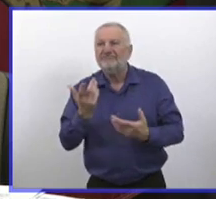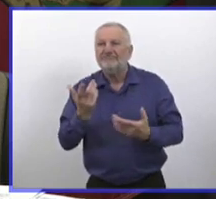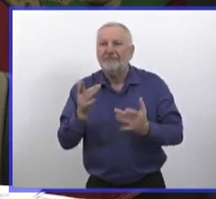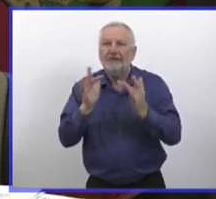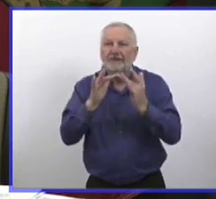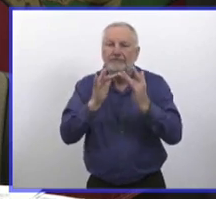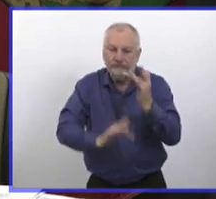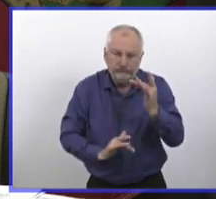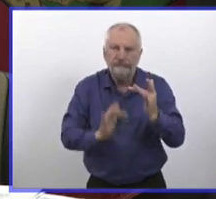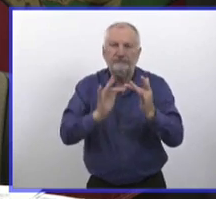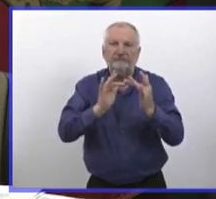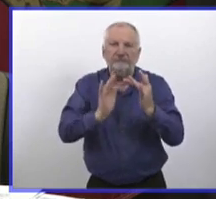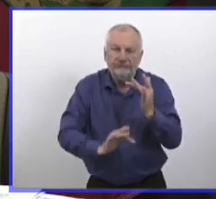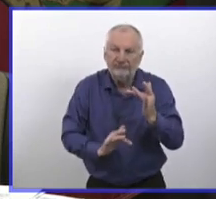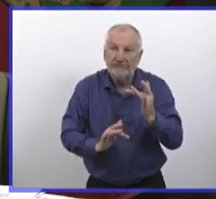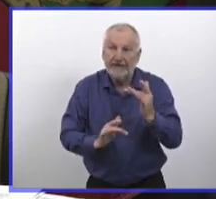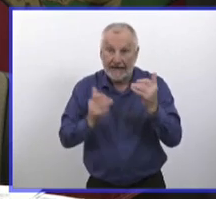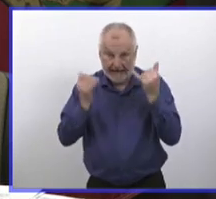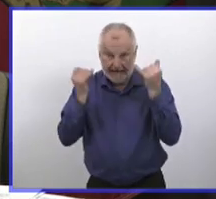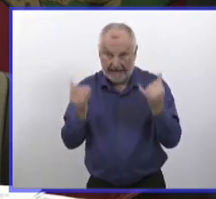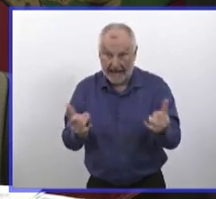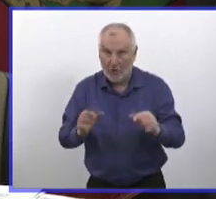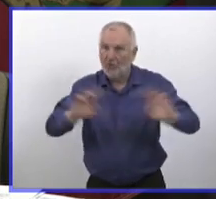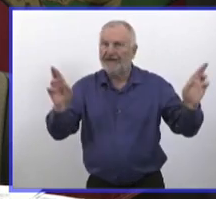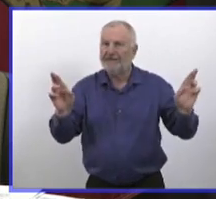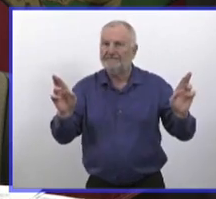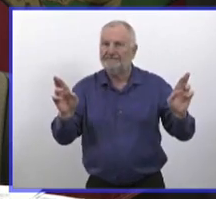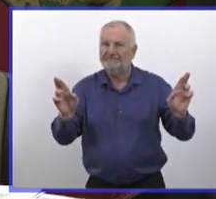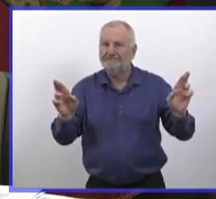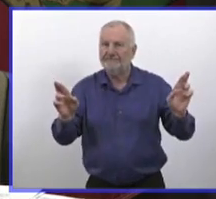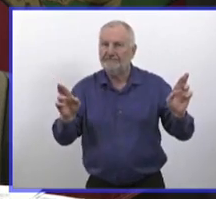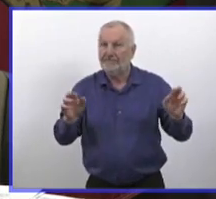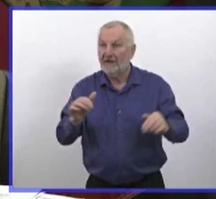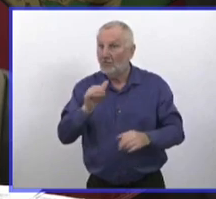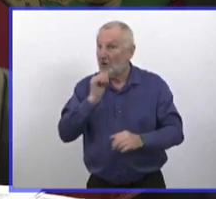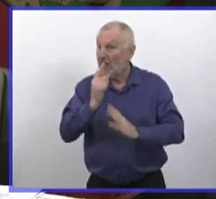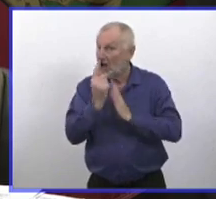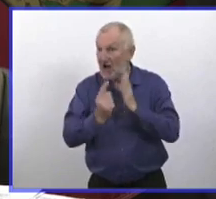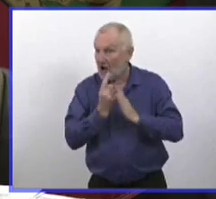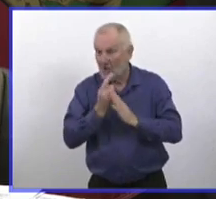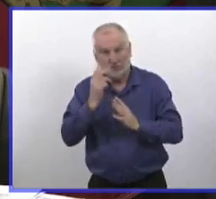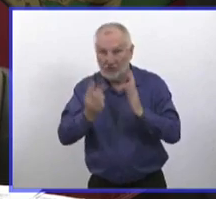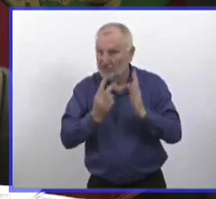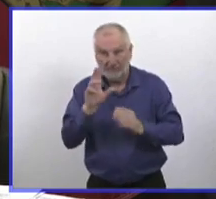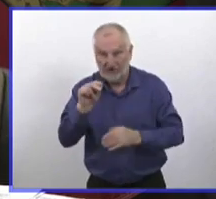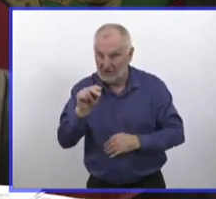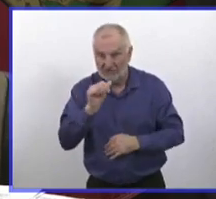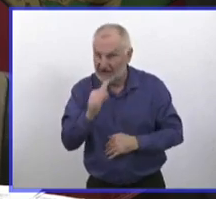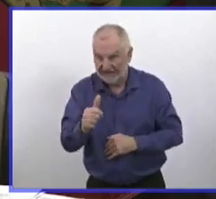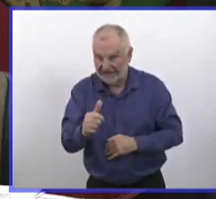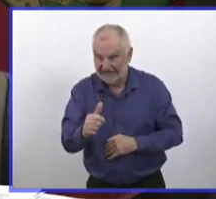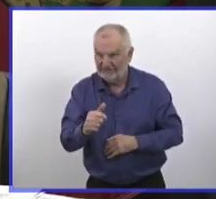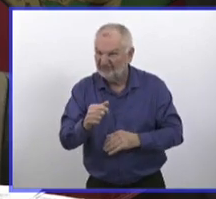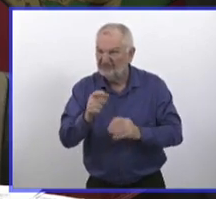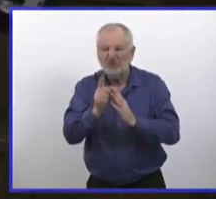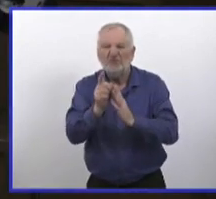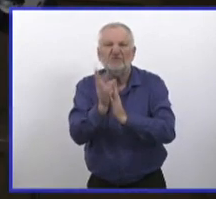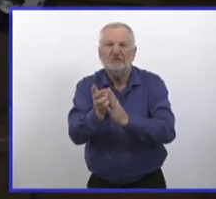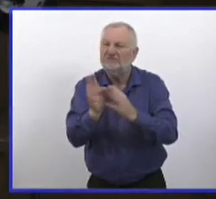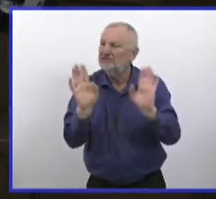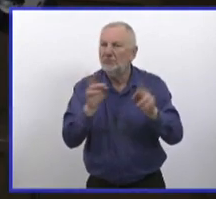And today we're back at waiting for minutes. So hopefully that is what we'll continue to see, and that's what we expect to see.